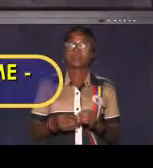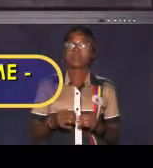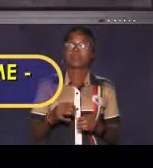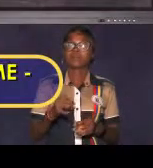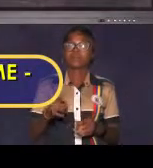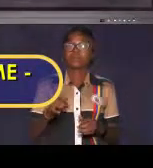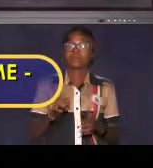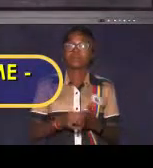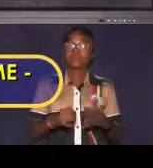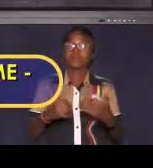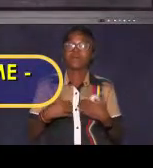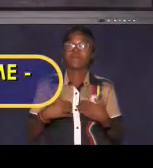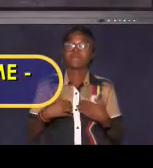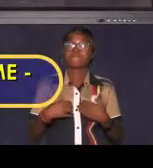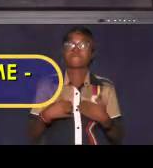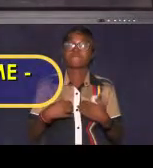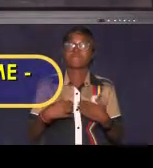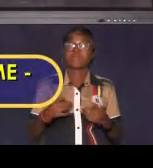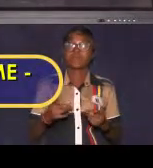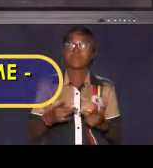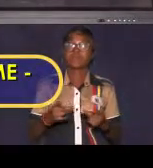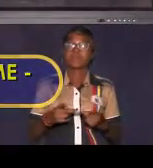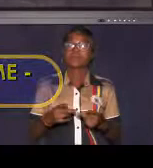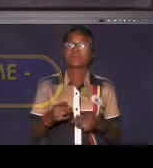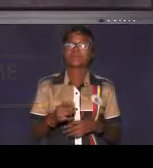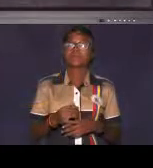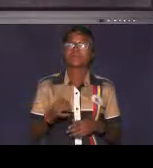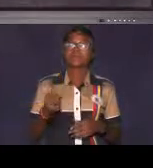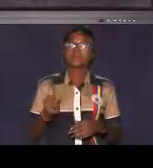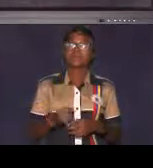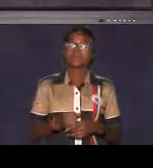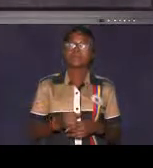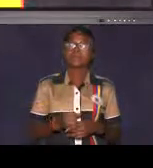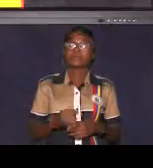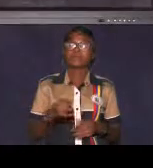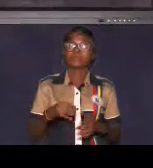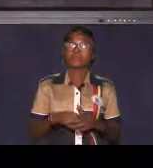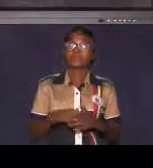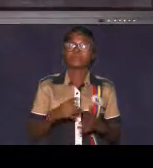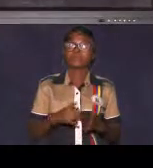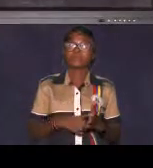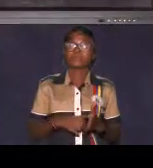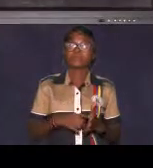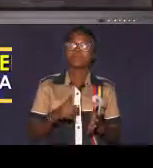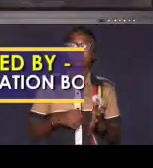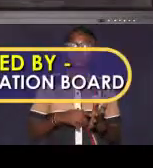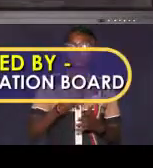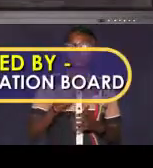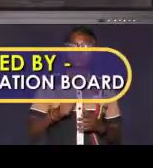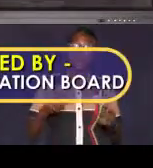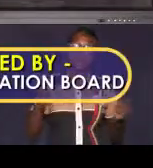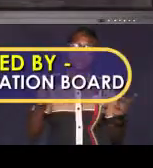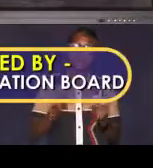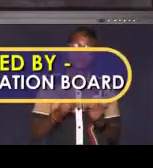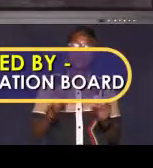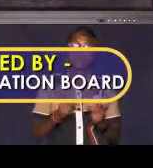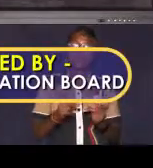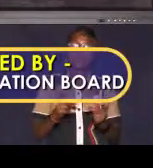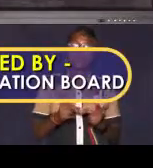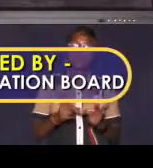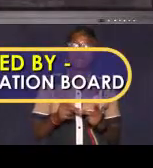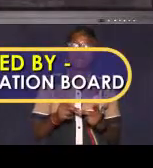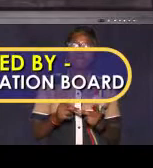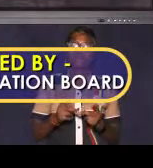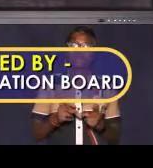of marbles that you have is itself what we call a perfect square. As you will see in this illustration, this is a perfect square. It's one